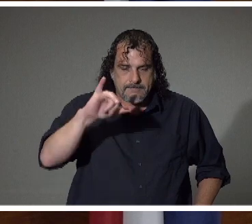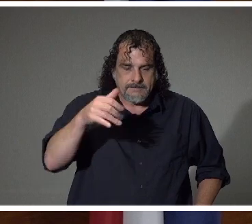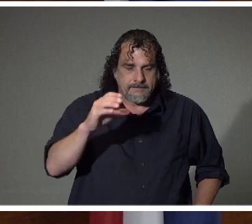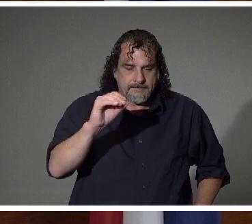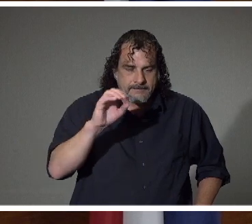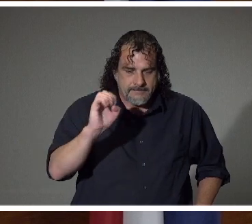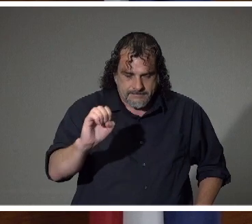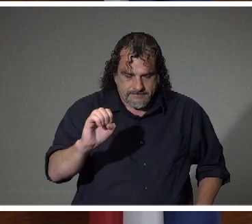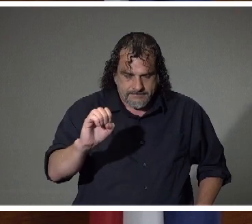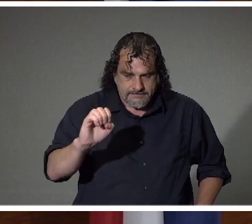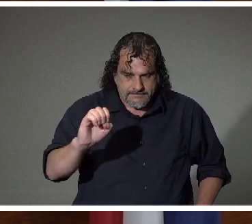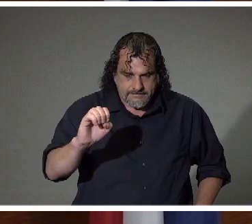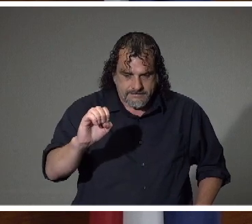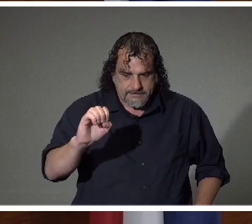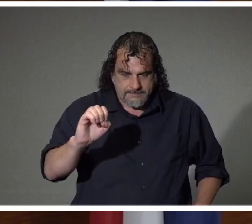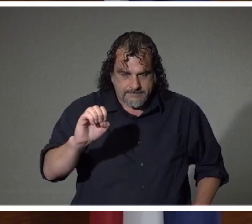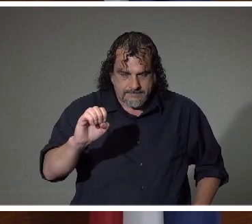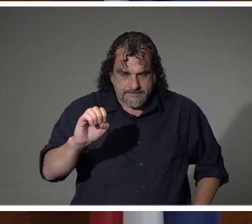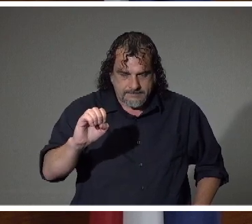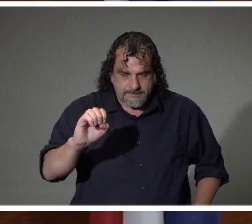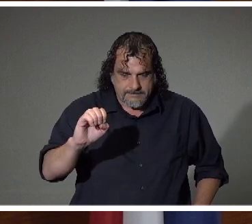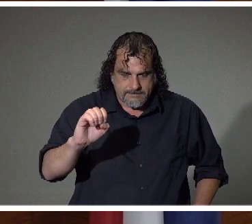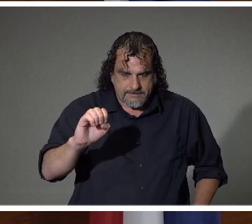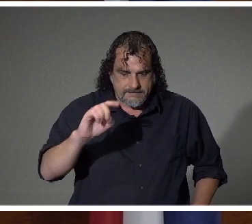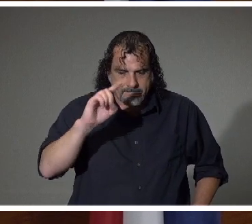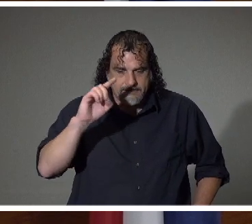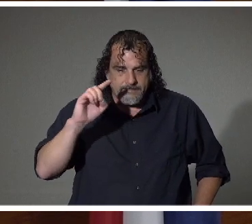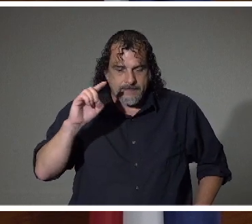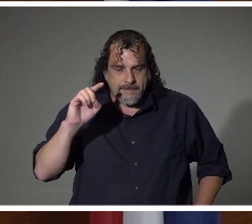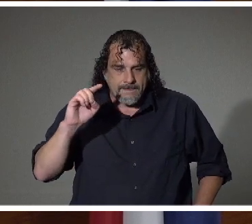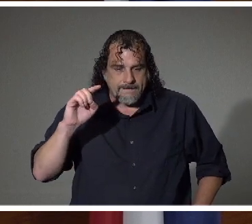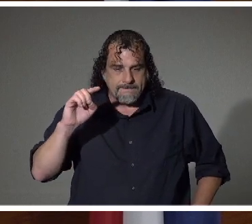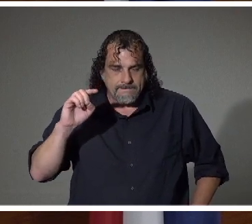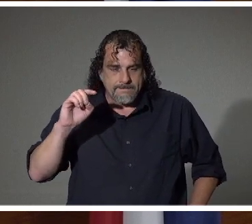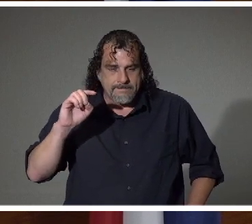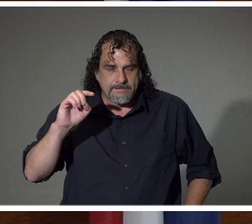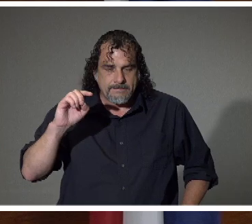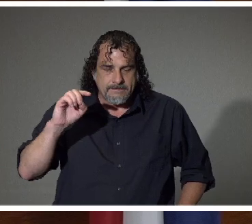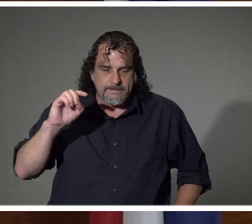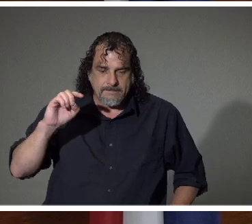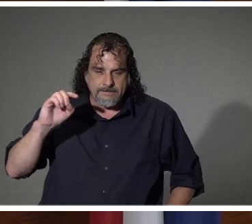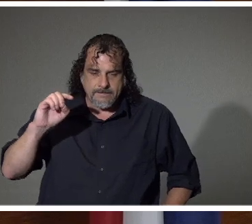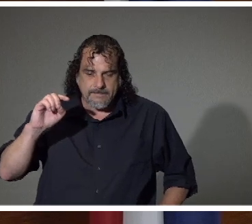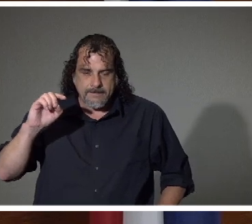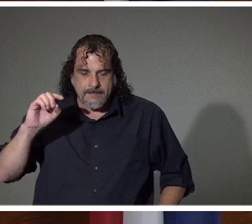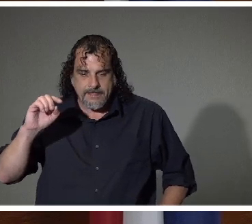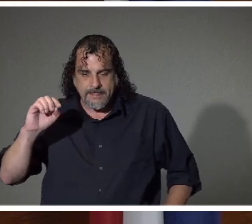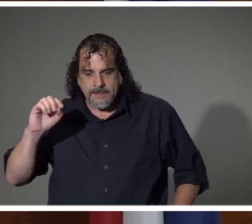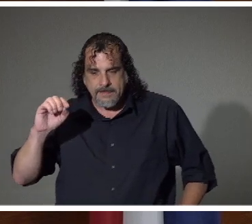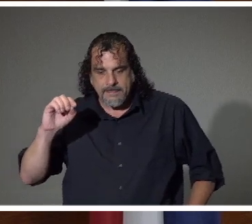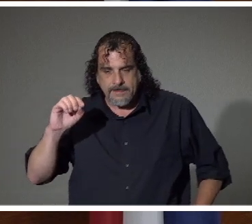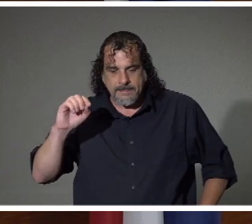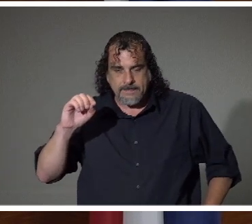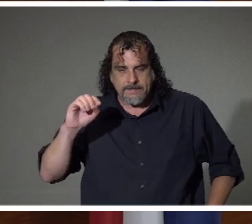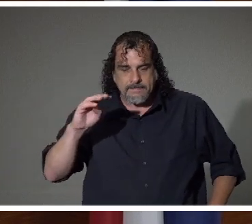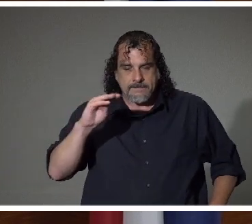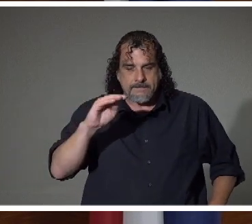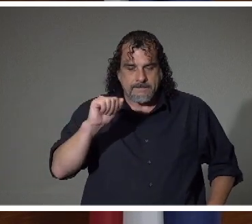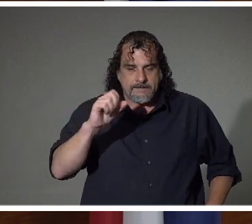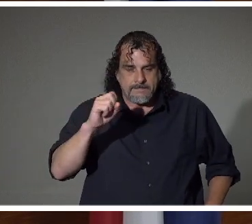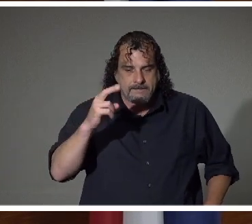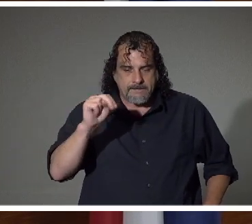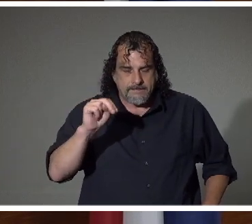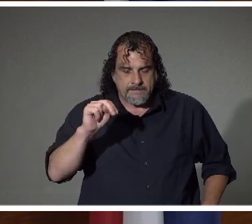Perry, who just graduated from Air Force basic training and now is in tech school. Mason Cummings loves